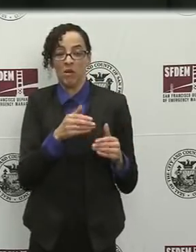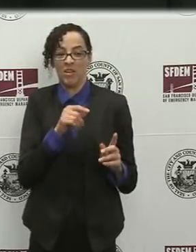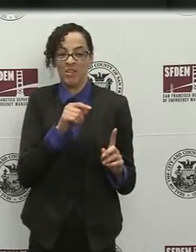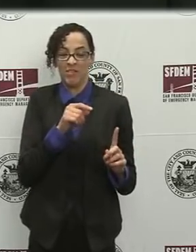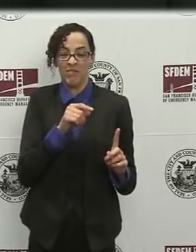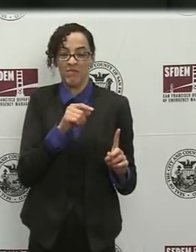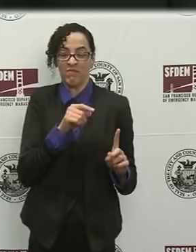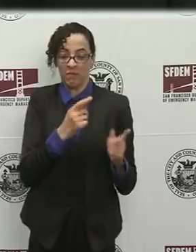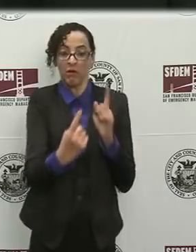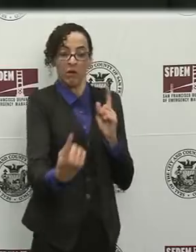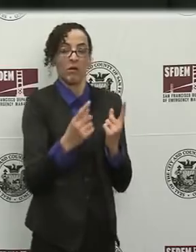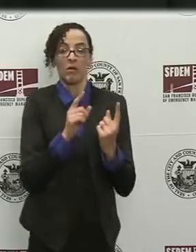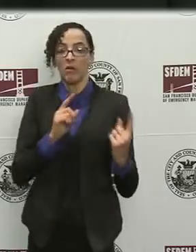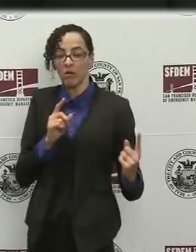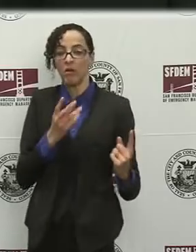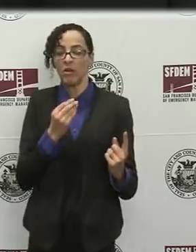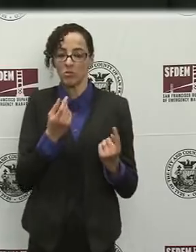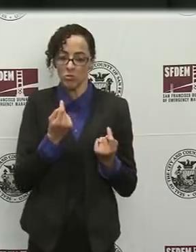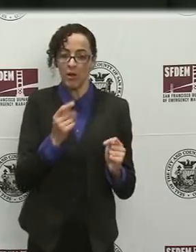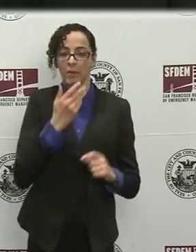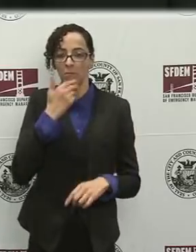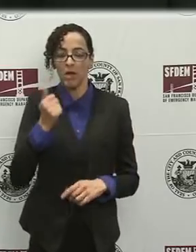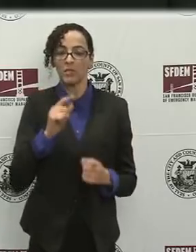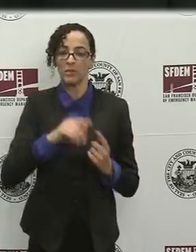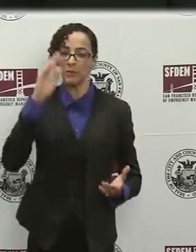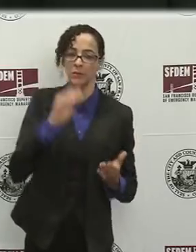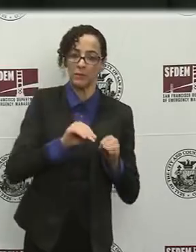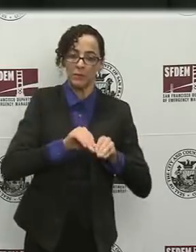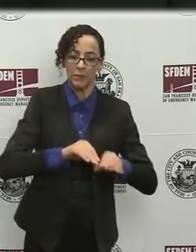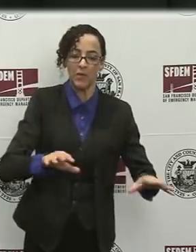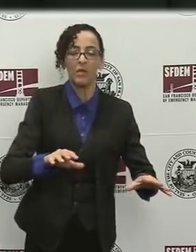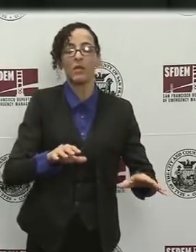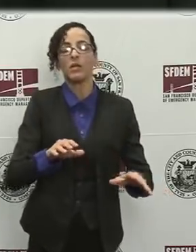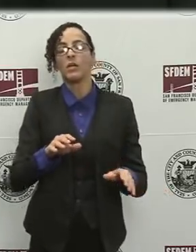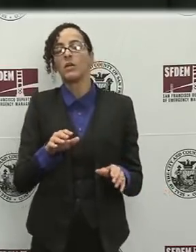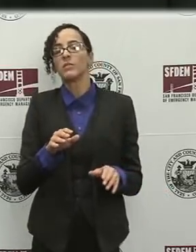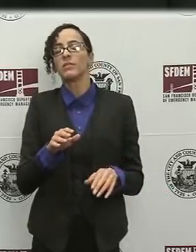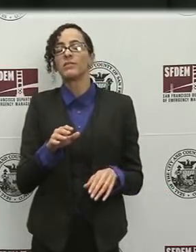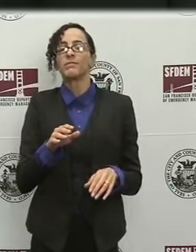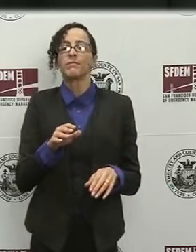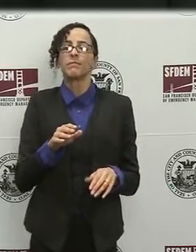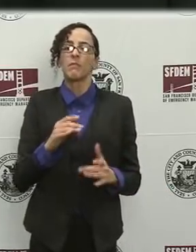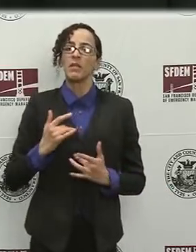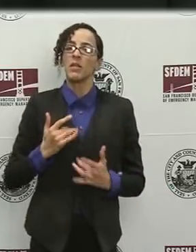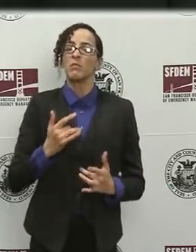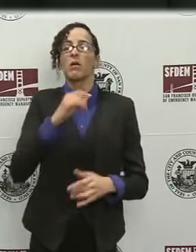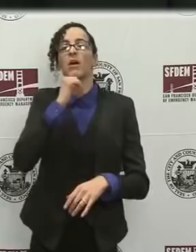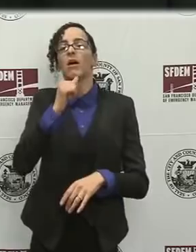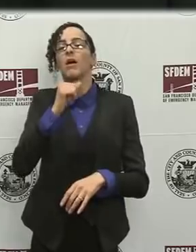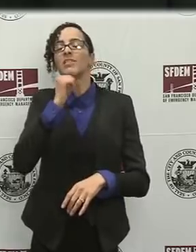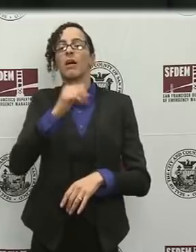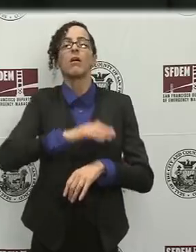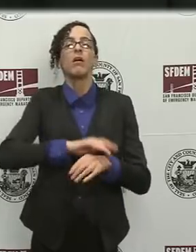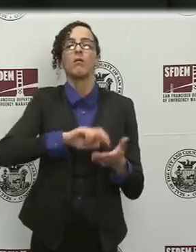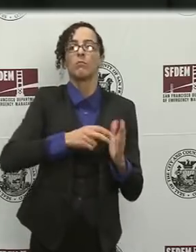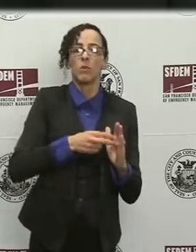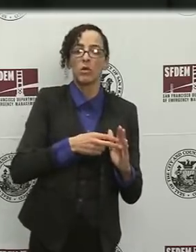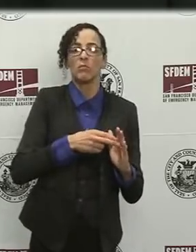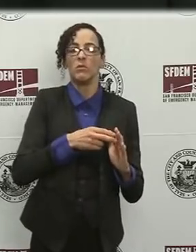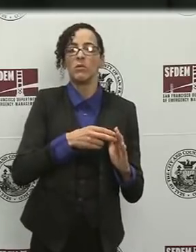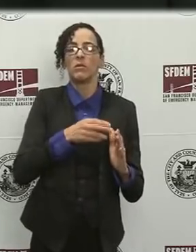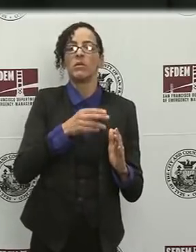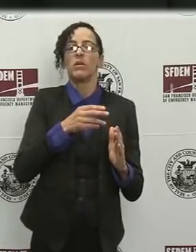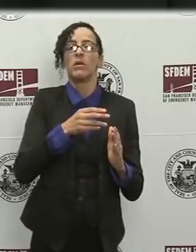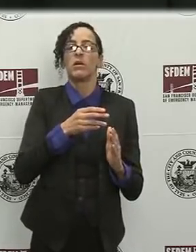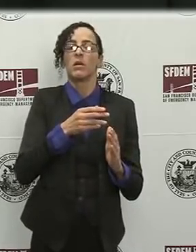others, unintentionally appear to be the source in many of these cases, if not all of these